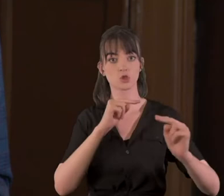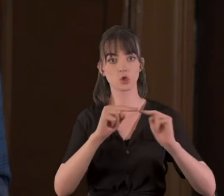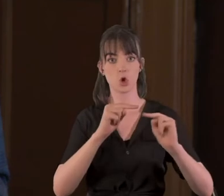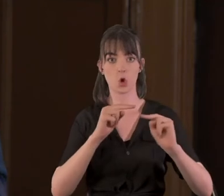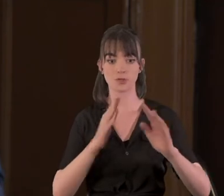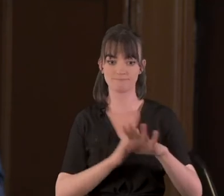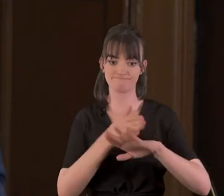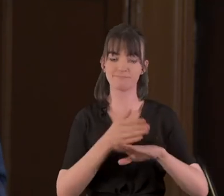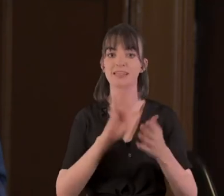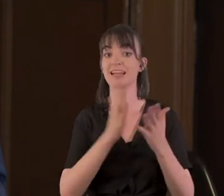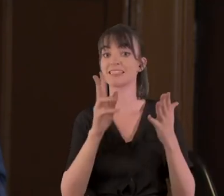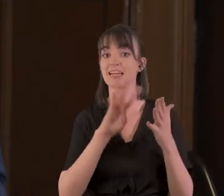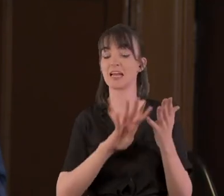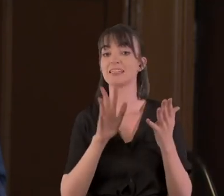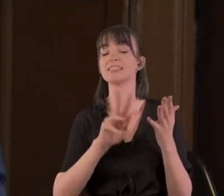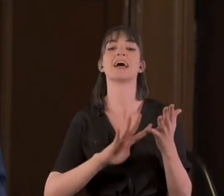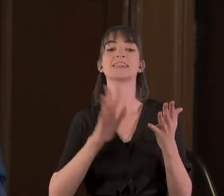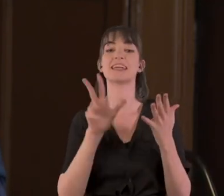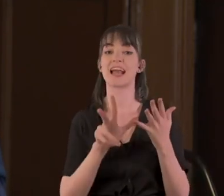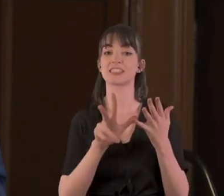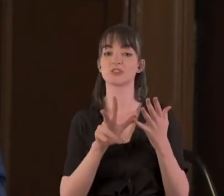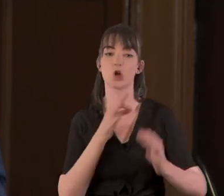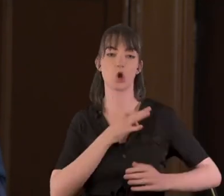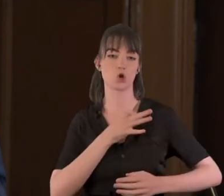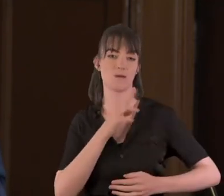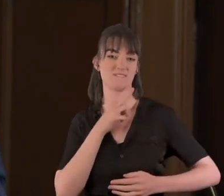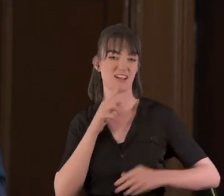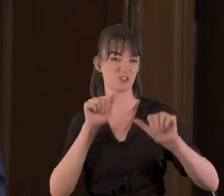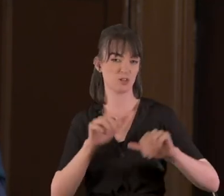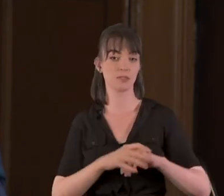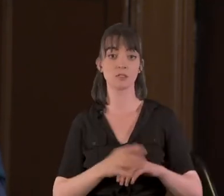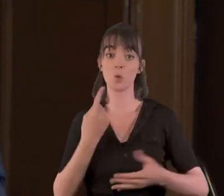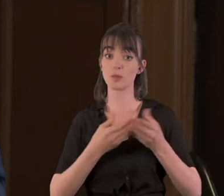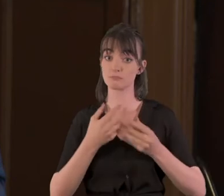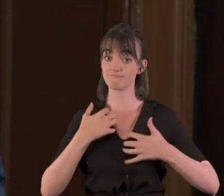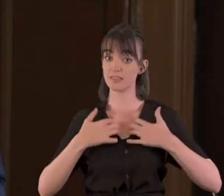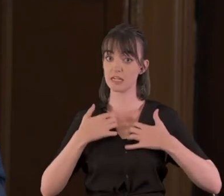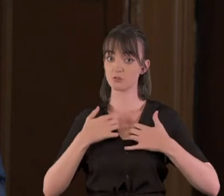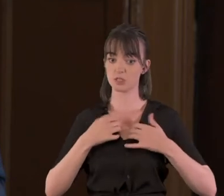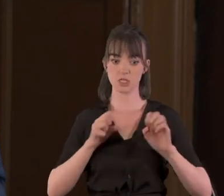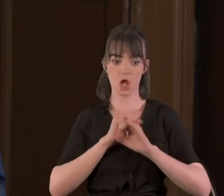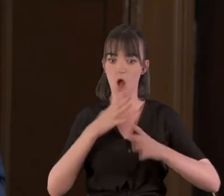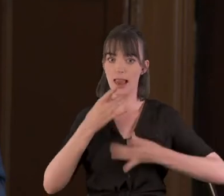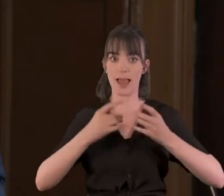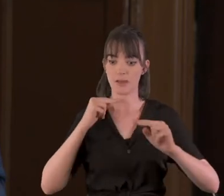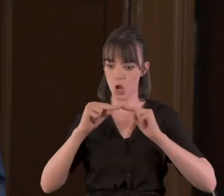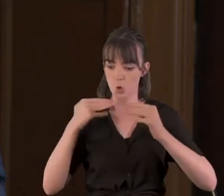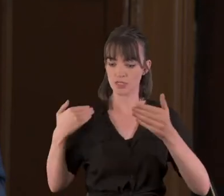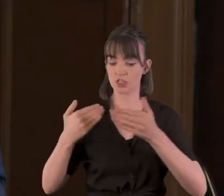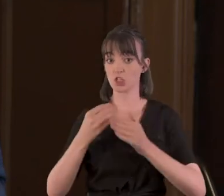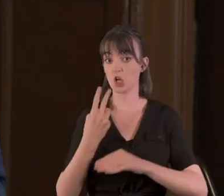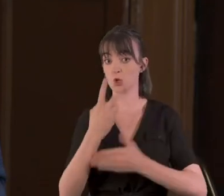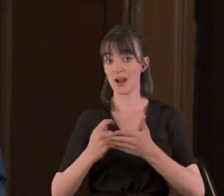1998, the Good Friday Agreement. One thing that's very striking is this was all done in 2.5 years. I mean, the War of